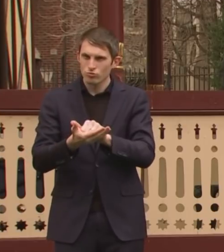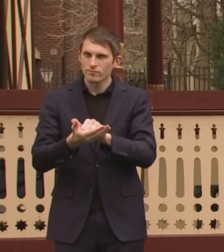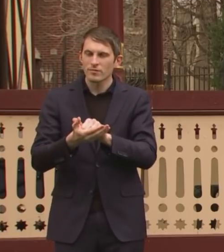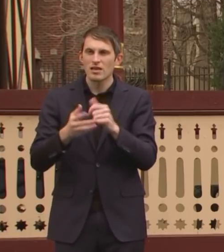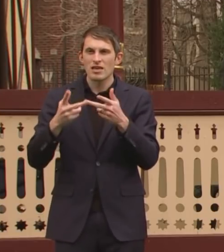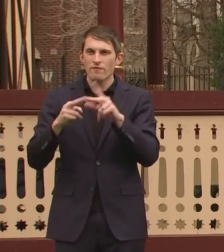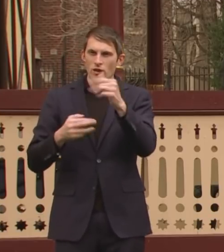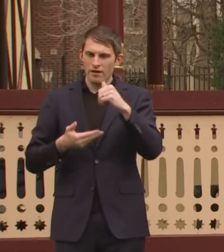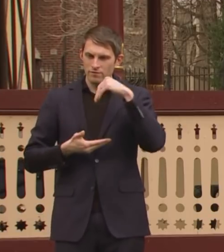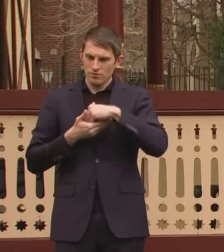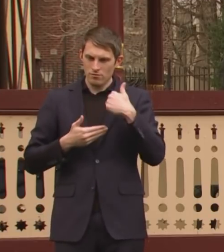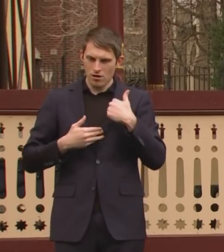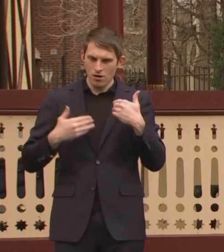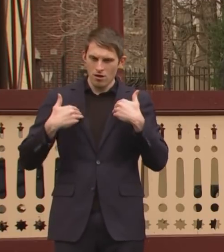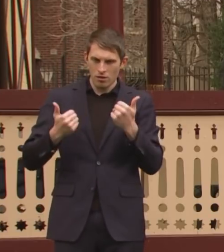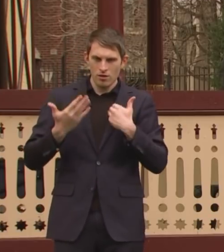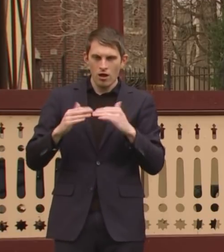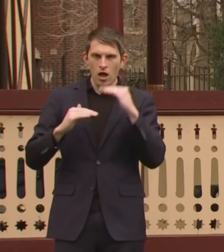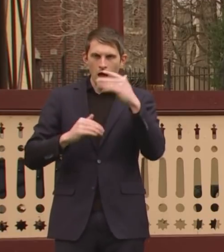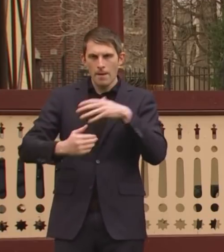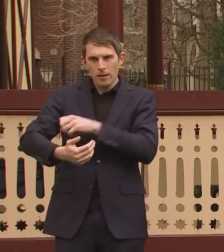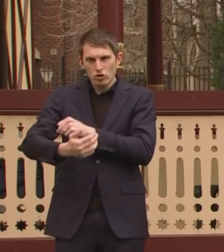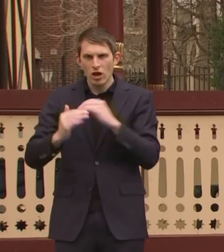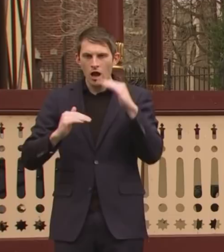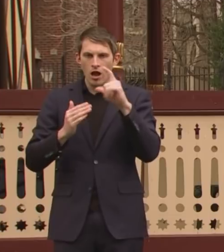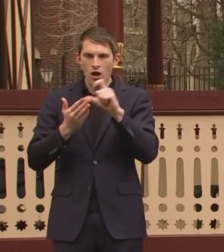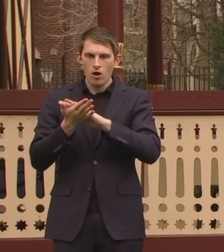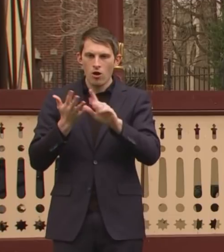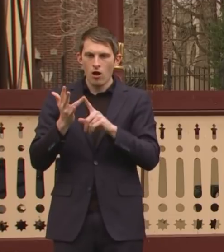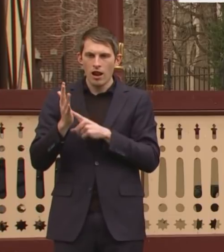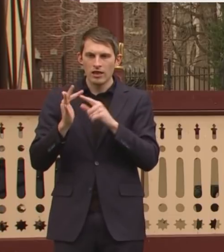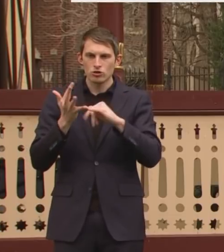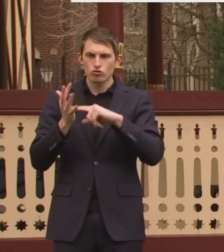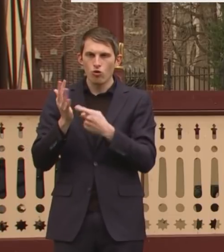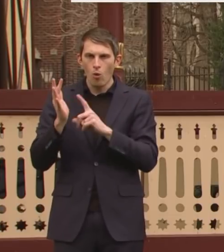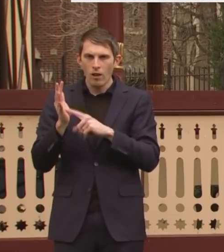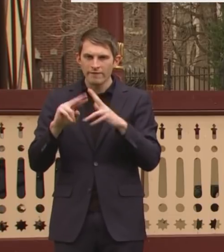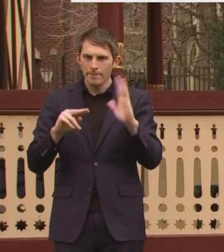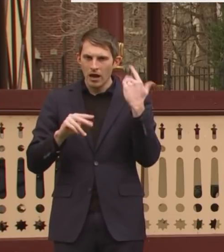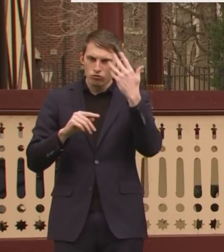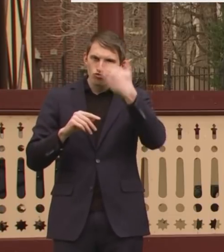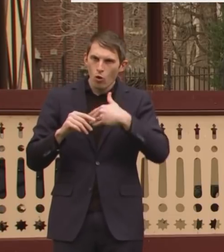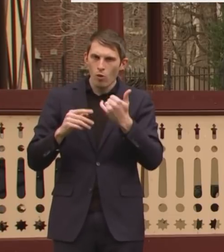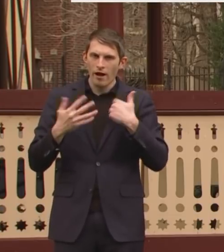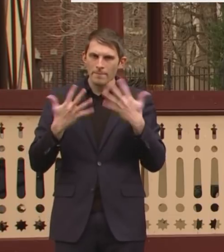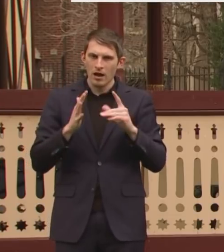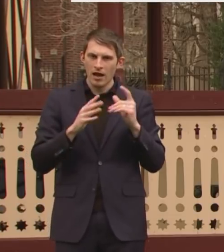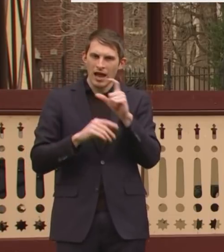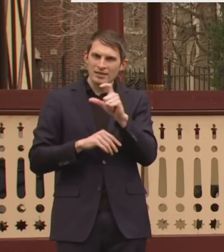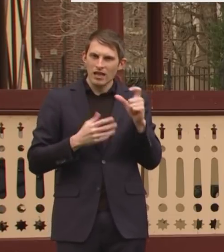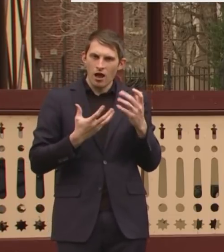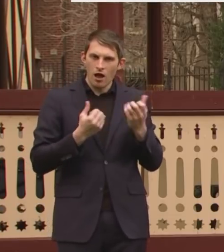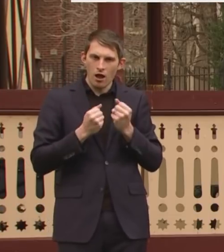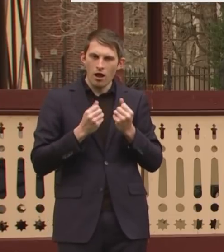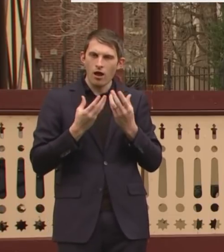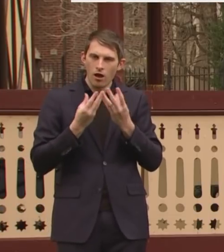conditions, high blood pressure, high cholesterol, if you've had a stroke, if you've got cancer, if you've recovered from cancer, if you're like me and you've